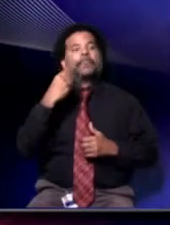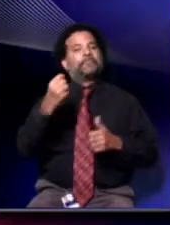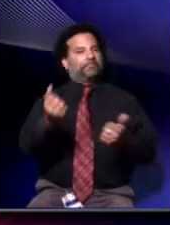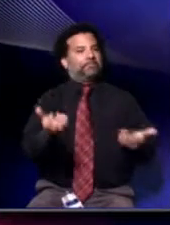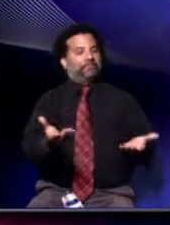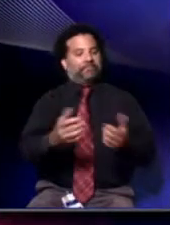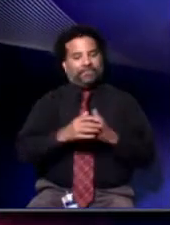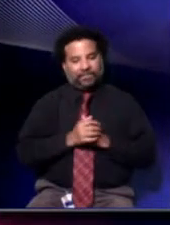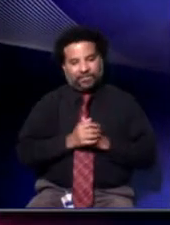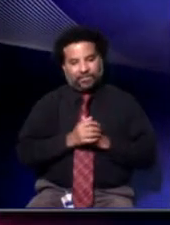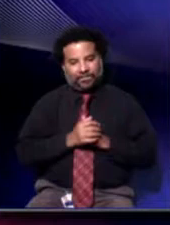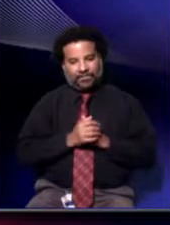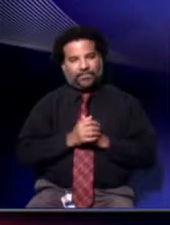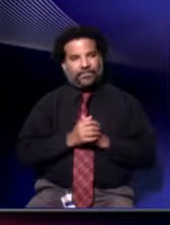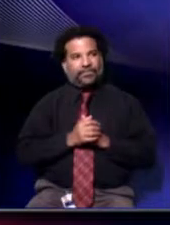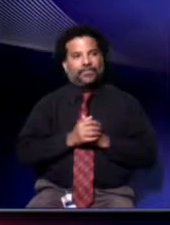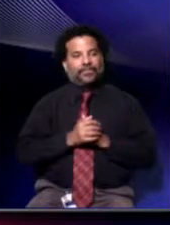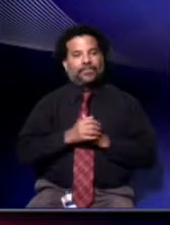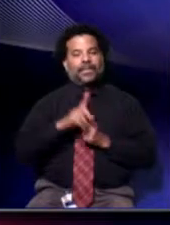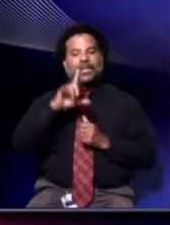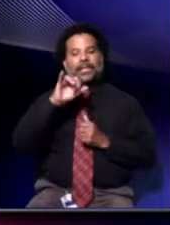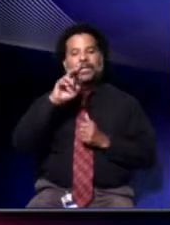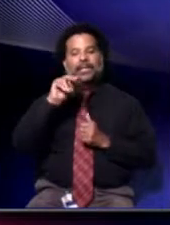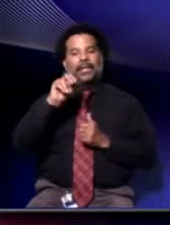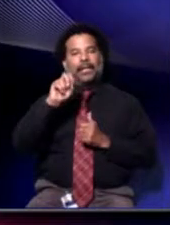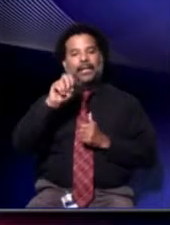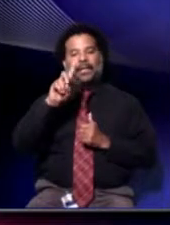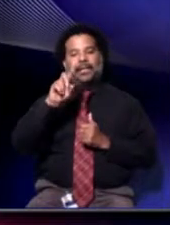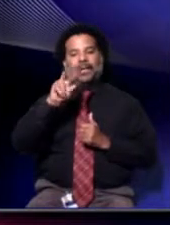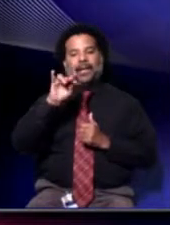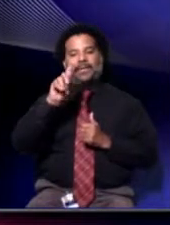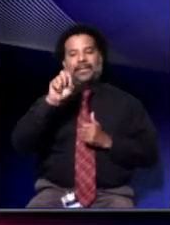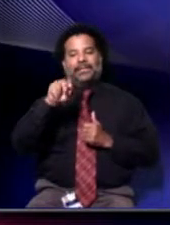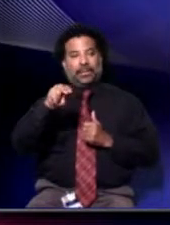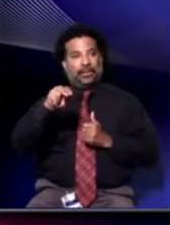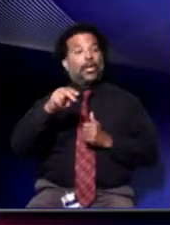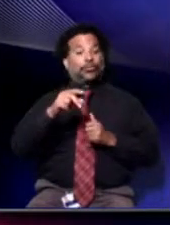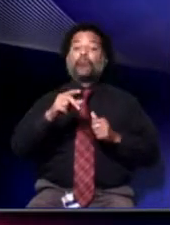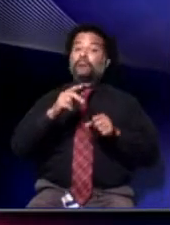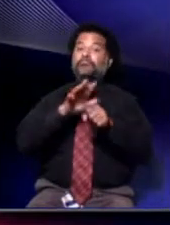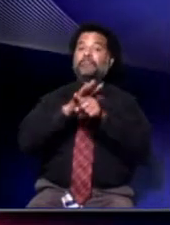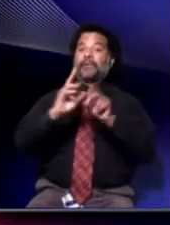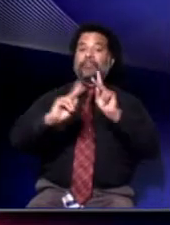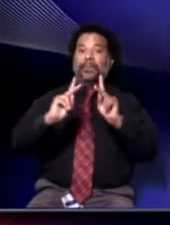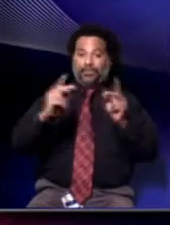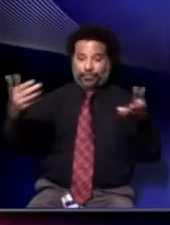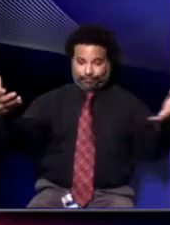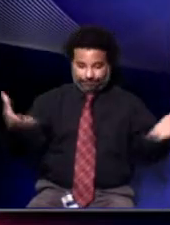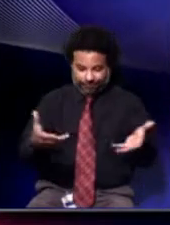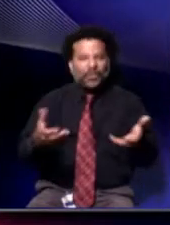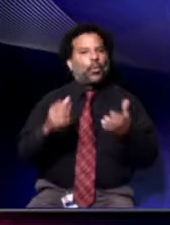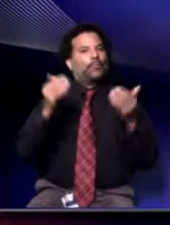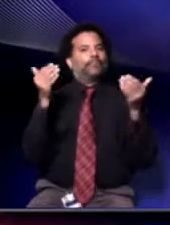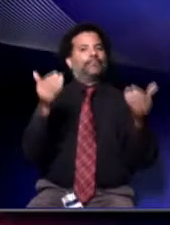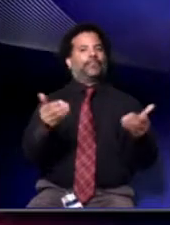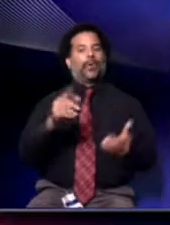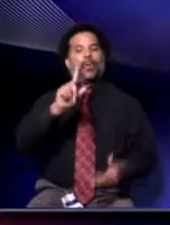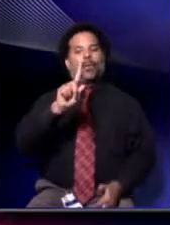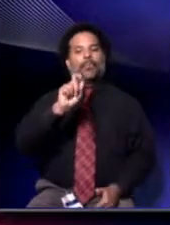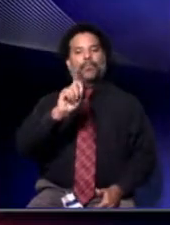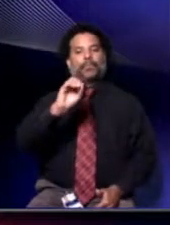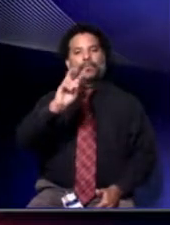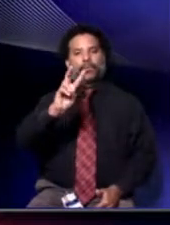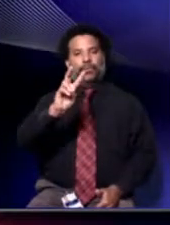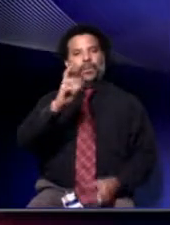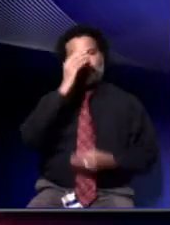Present. And Lynn Davison is present. So we have a quorum, so we can go ahead and proceed. 1.02, information